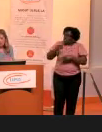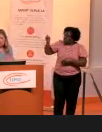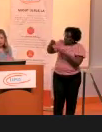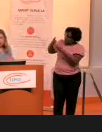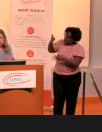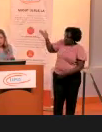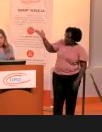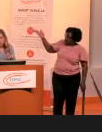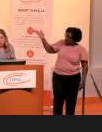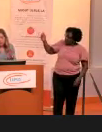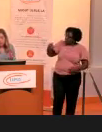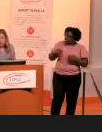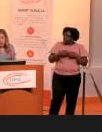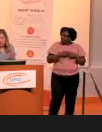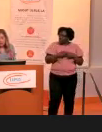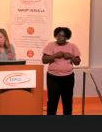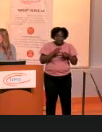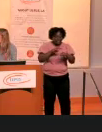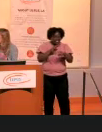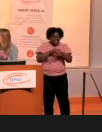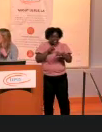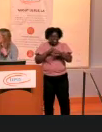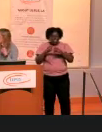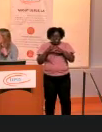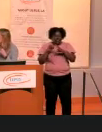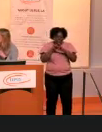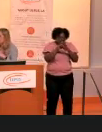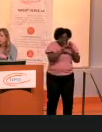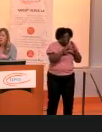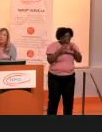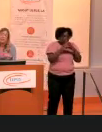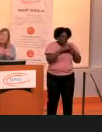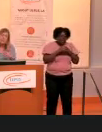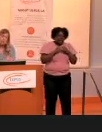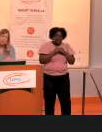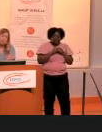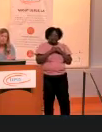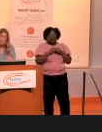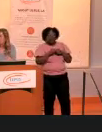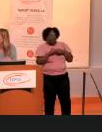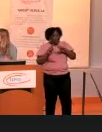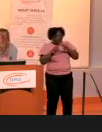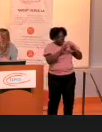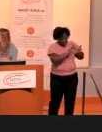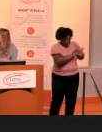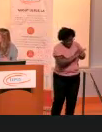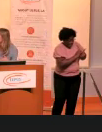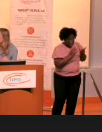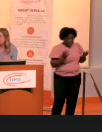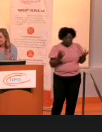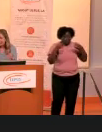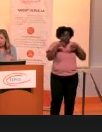therapy it's called natural killer cell therapy in combination with the rituximabs or the